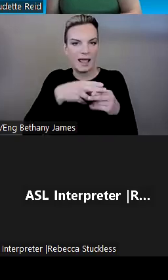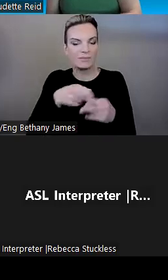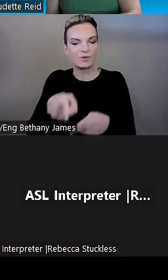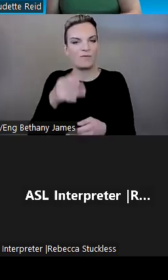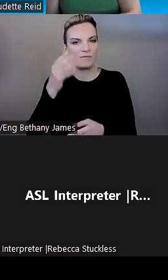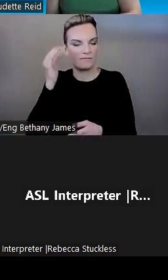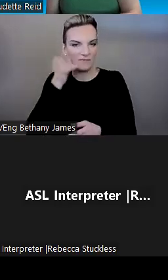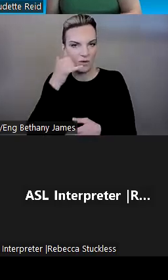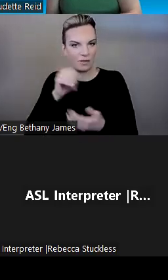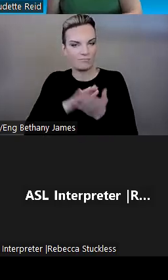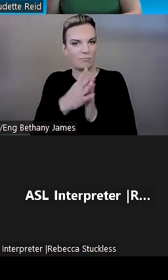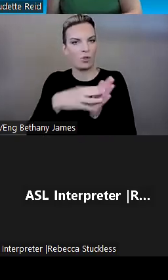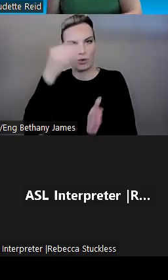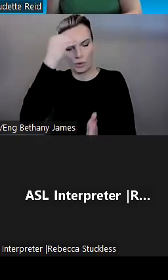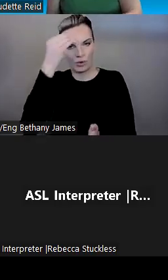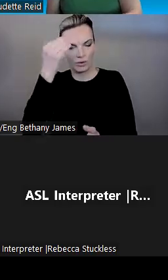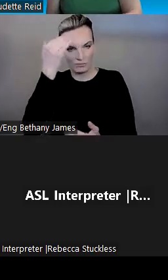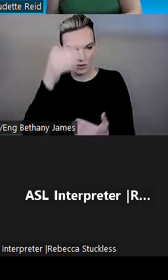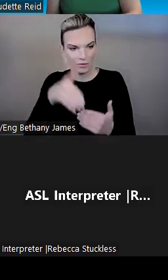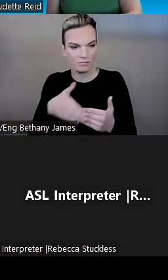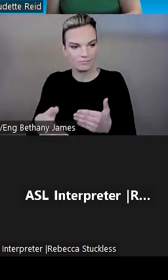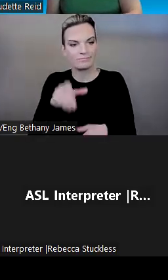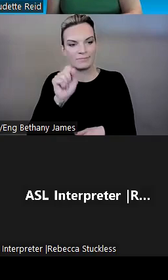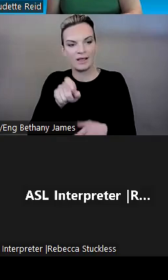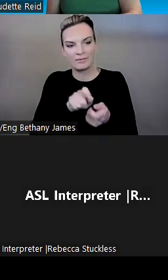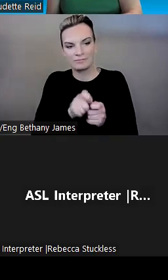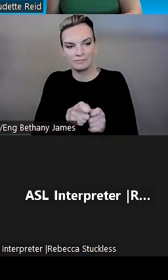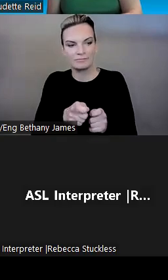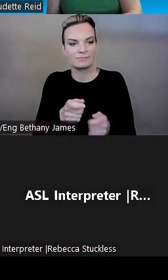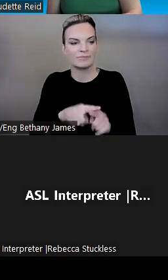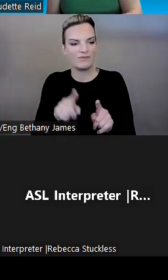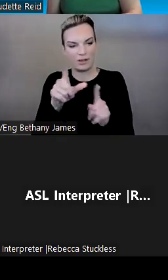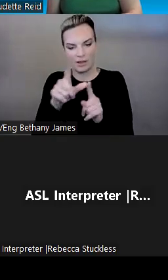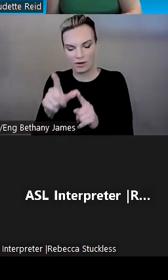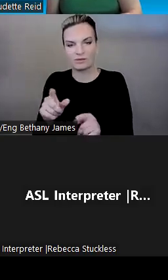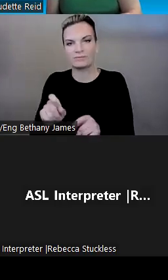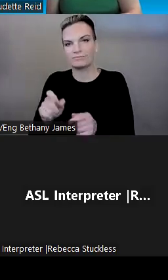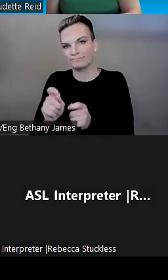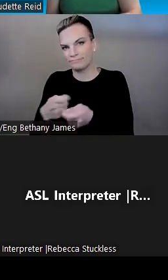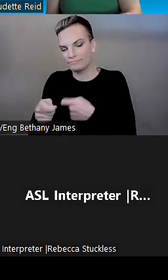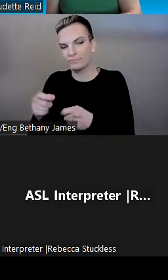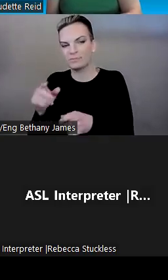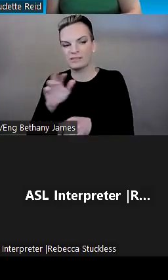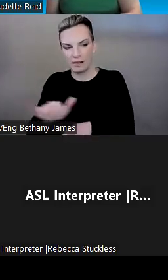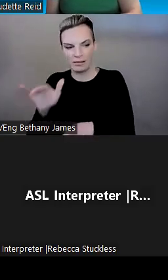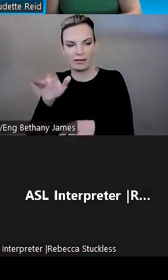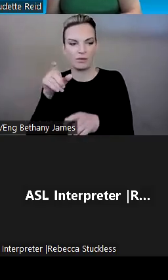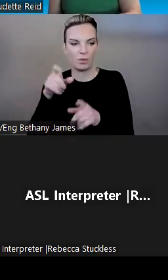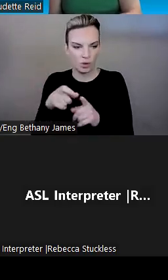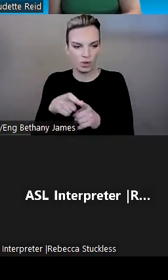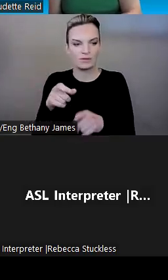allows for corrections and format changes and a transition between the text dictation and commands.